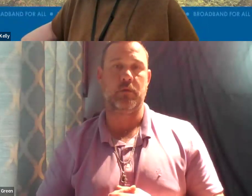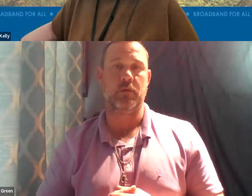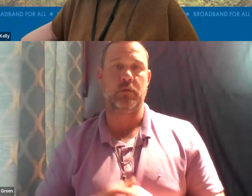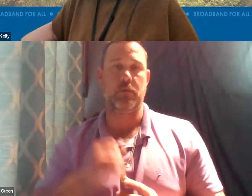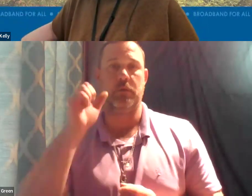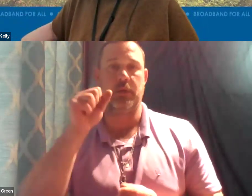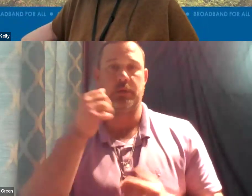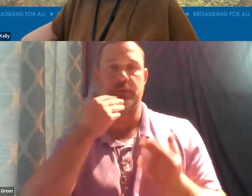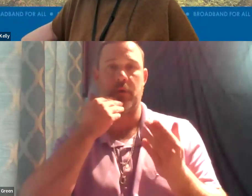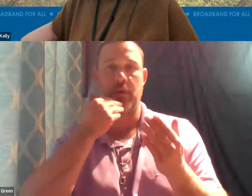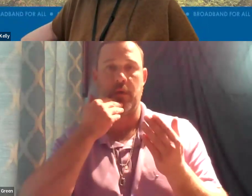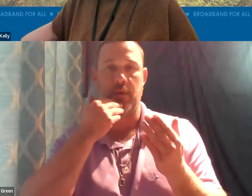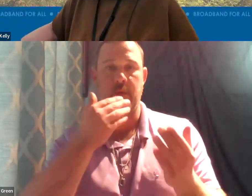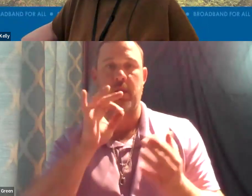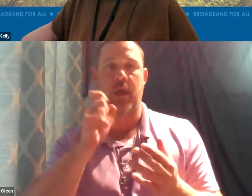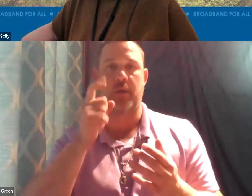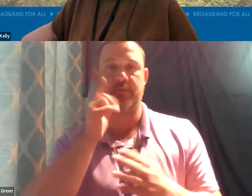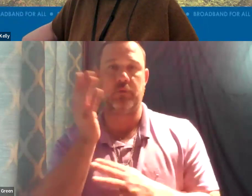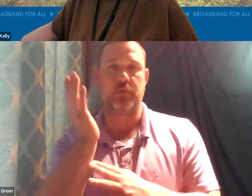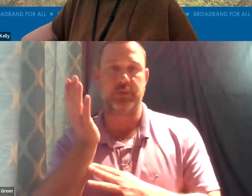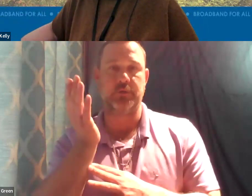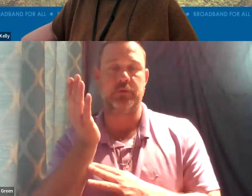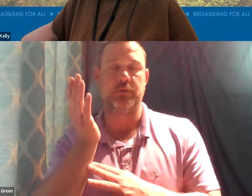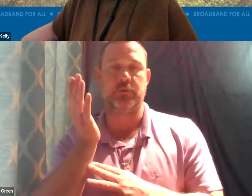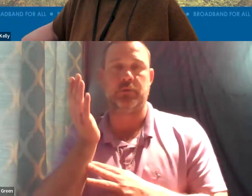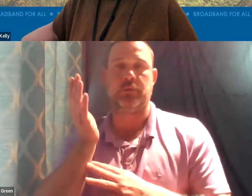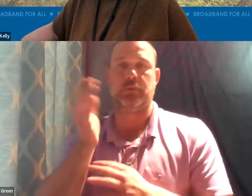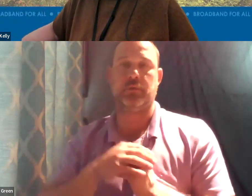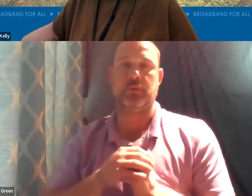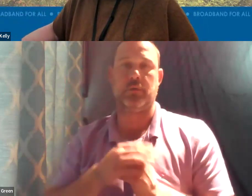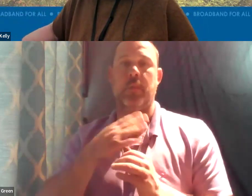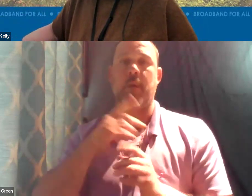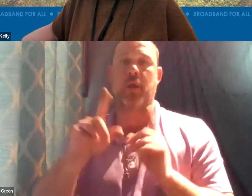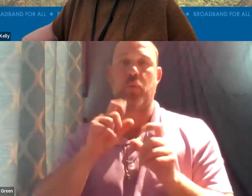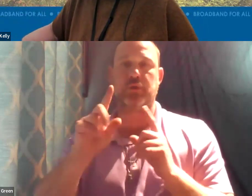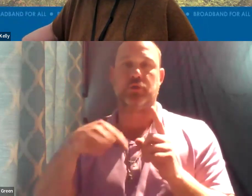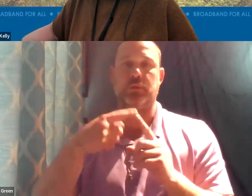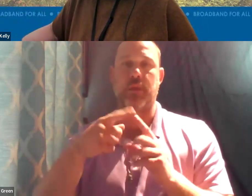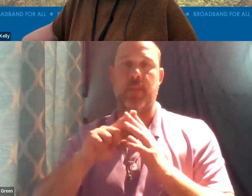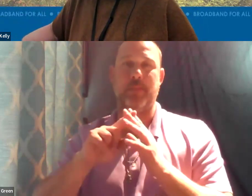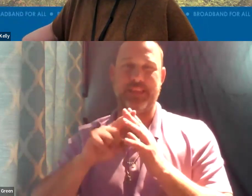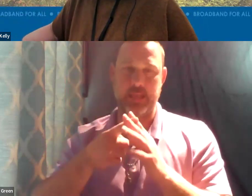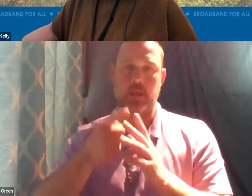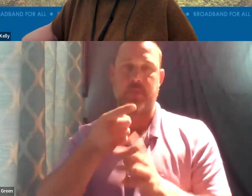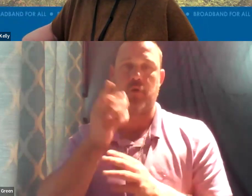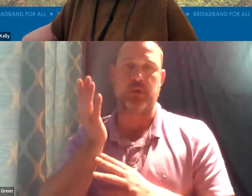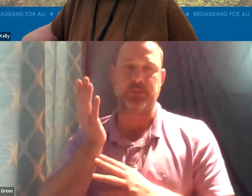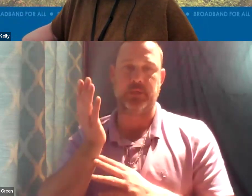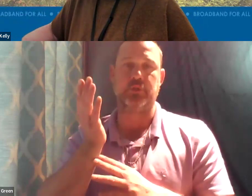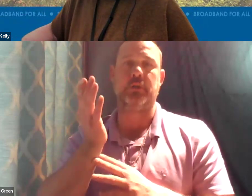Yes, thank you. And thank you, Alex, for your presentation. My question was about the beginning of your presentation and